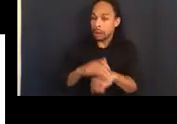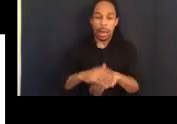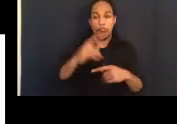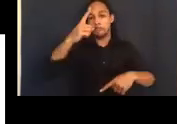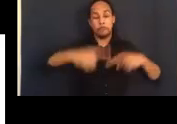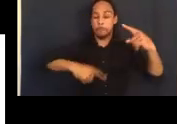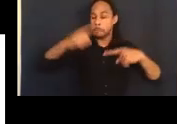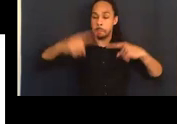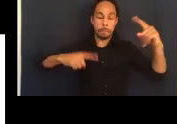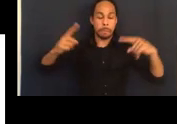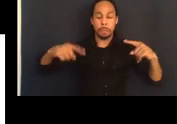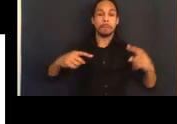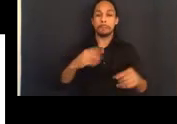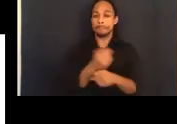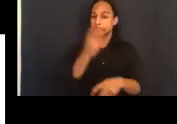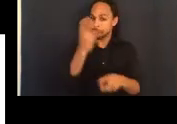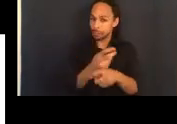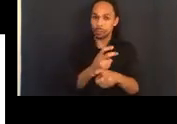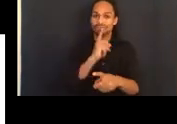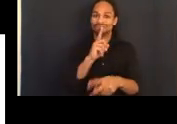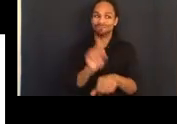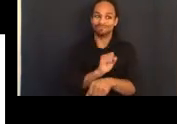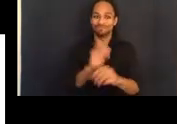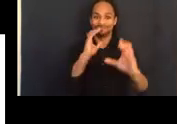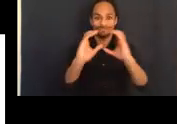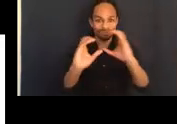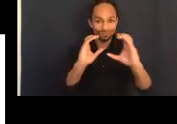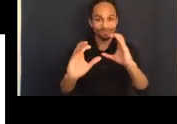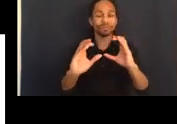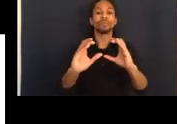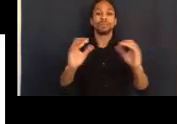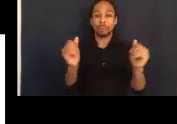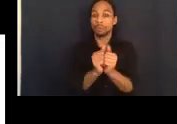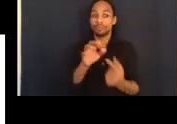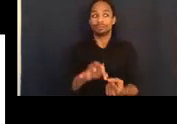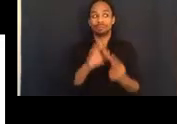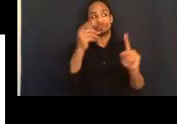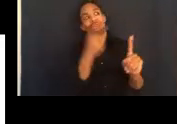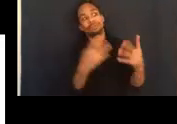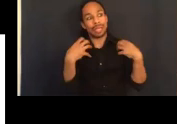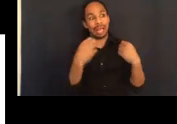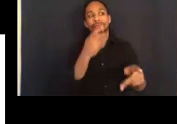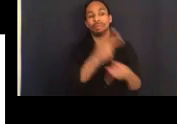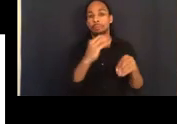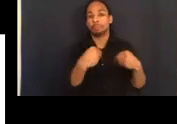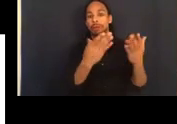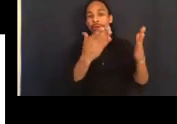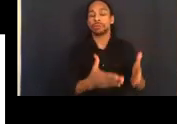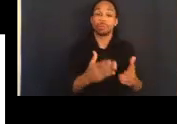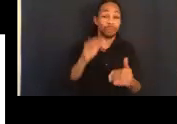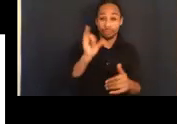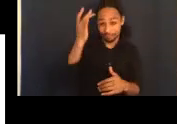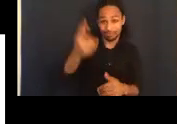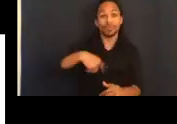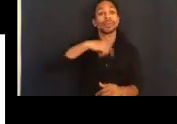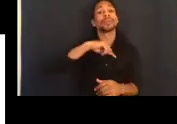language, it makes it very difficult to communicate with health providers. So we have been training online with the health